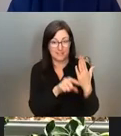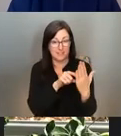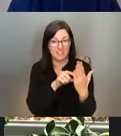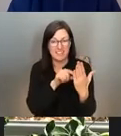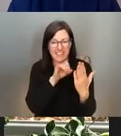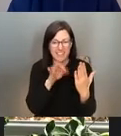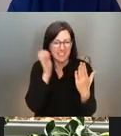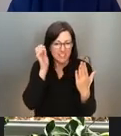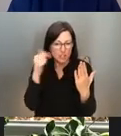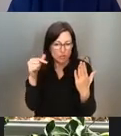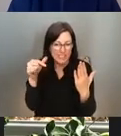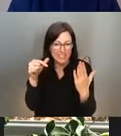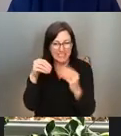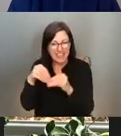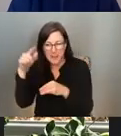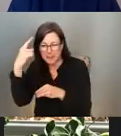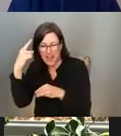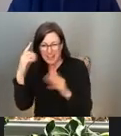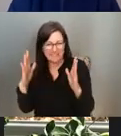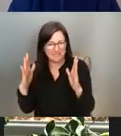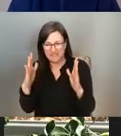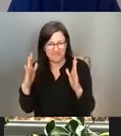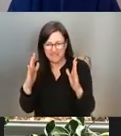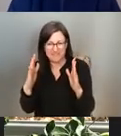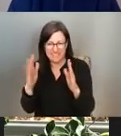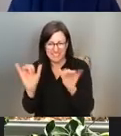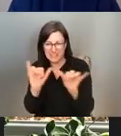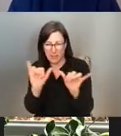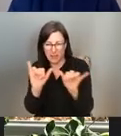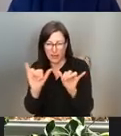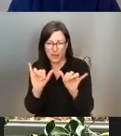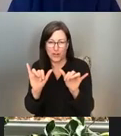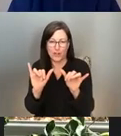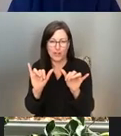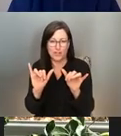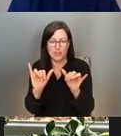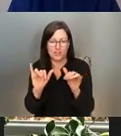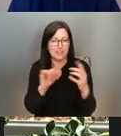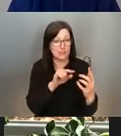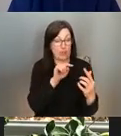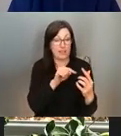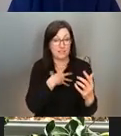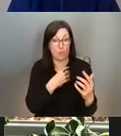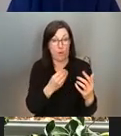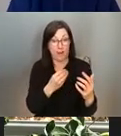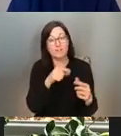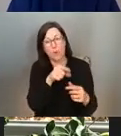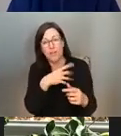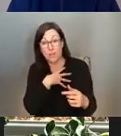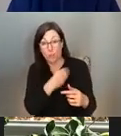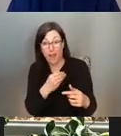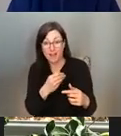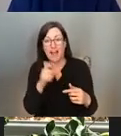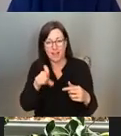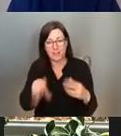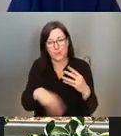black bin, you would not have the contrast that this white bin, and actually I lined the black bin with white foam to